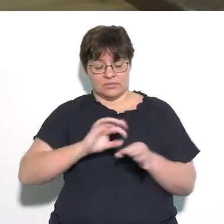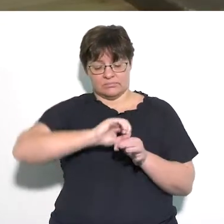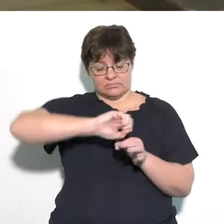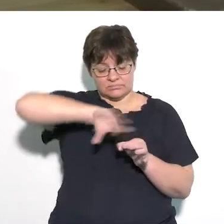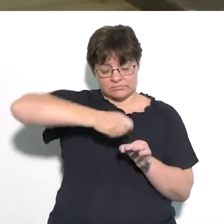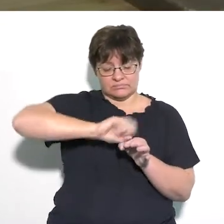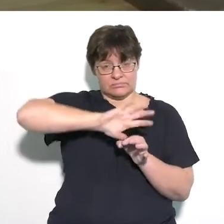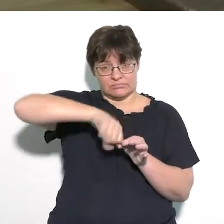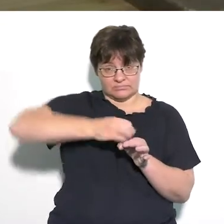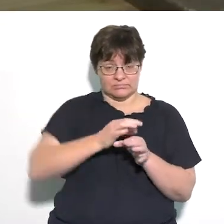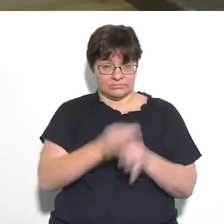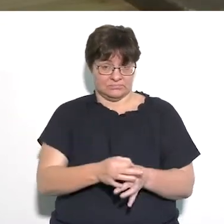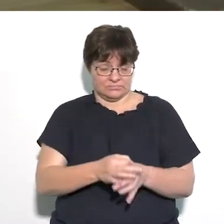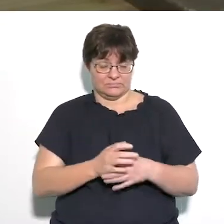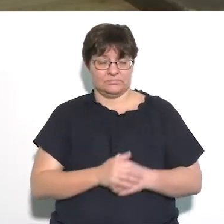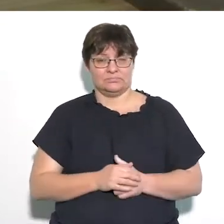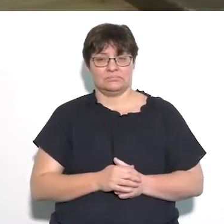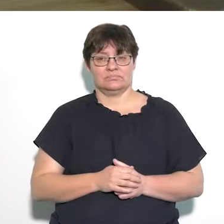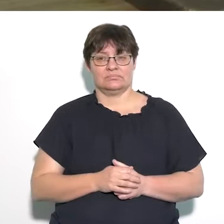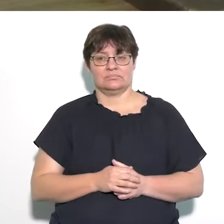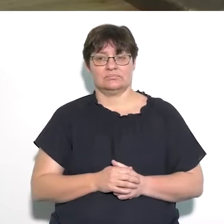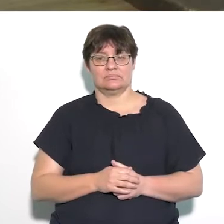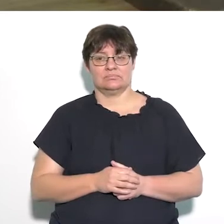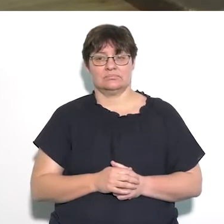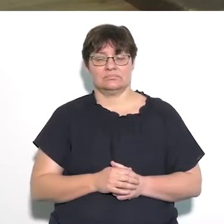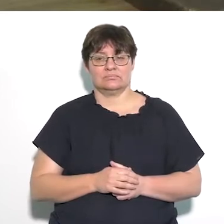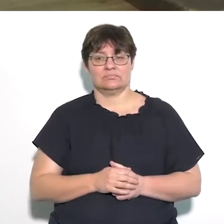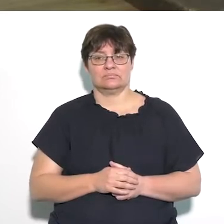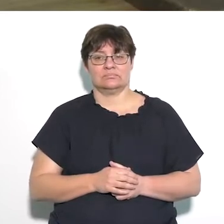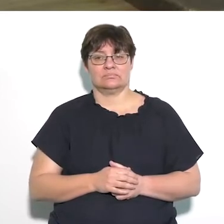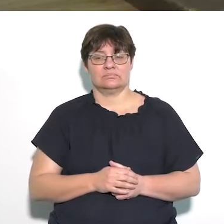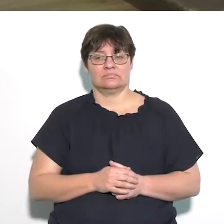and tie it on tightly with an elastic band.